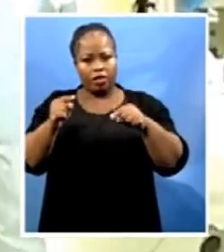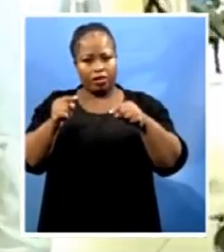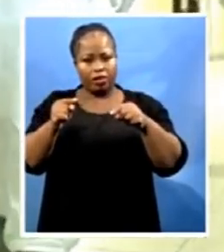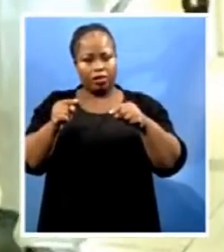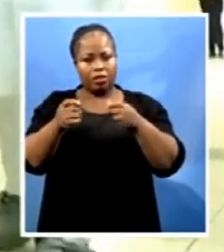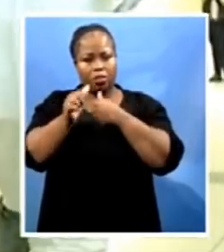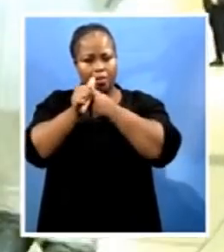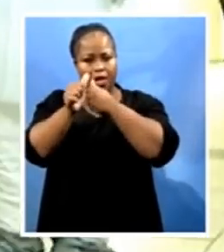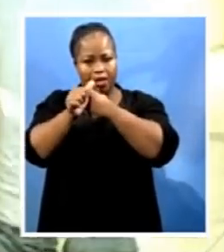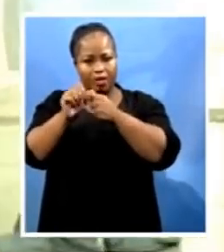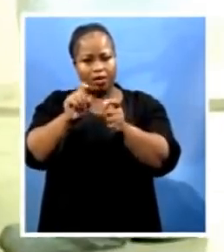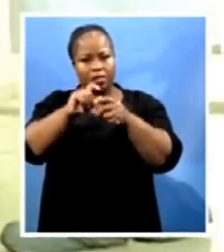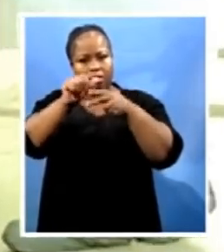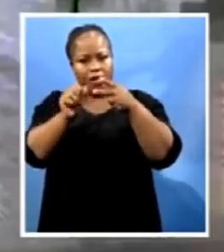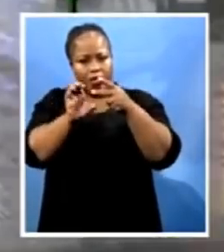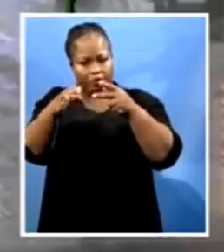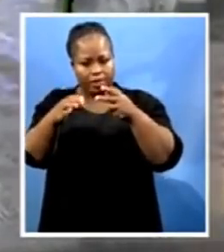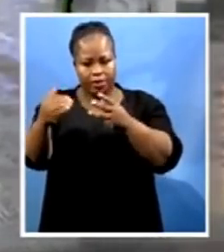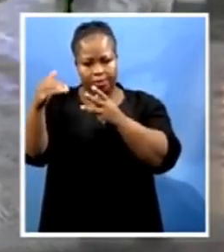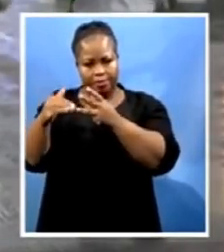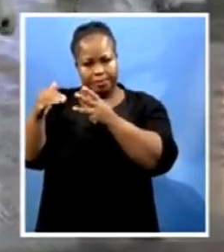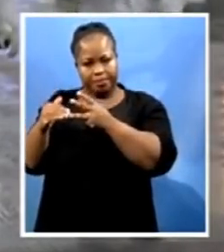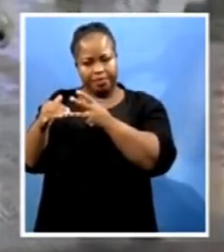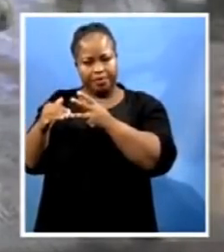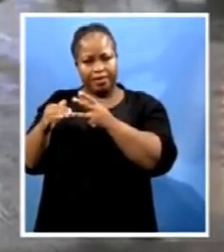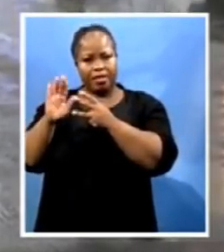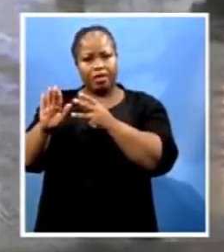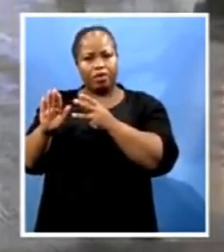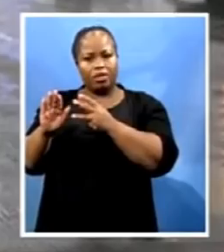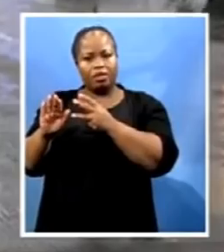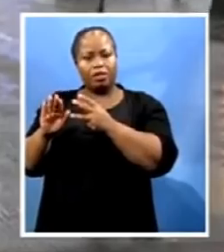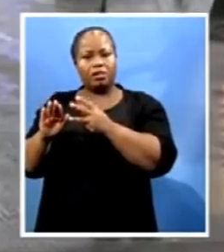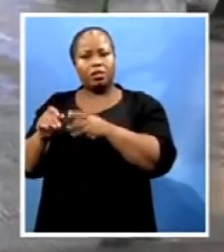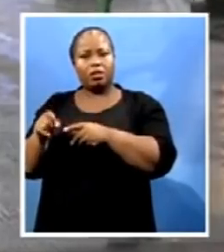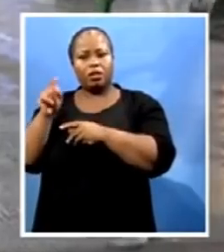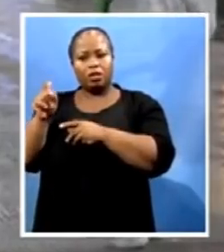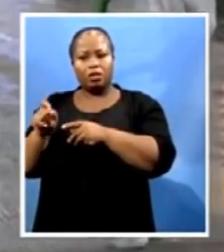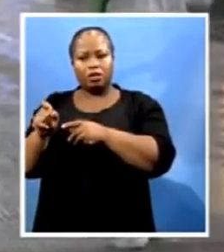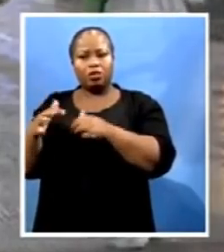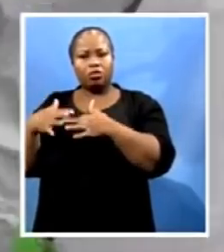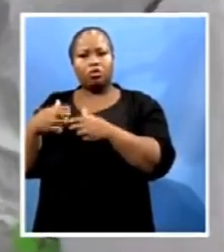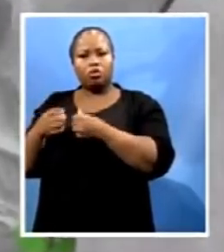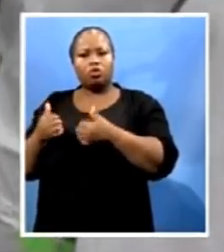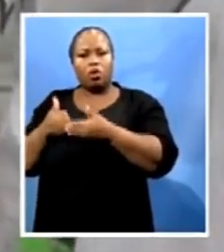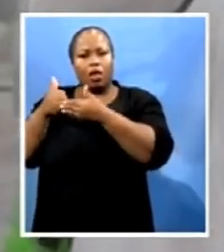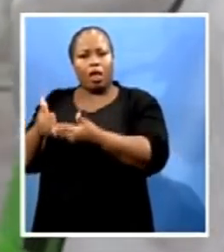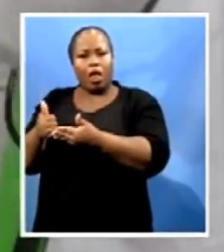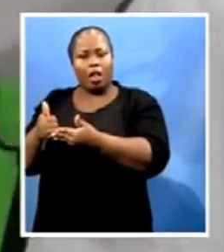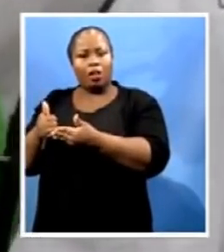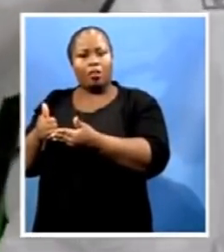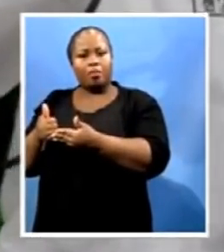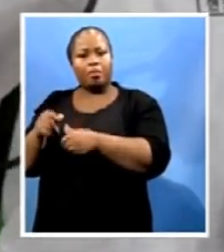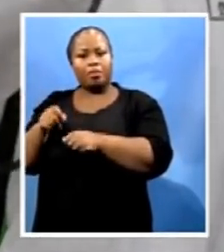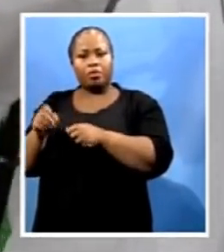and the Disbursements Subcommittee, who are there to ensure that we have the appropriate policies,